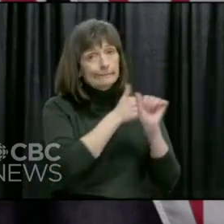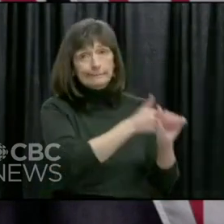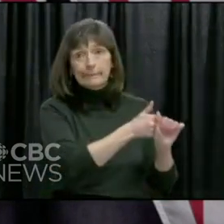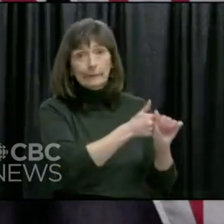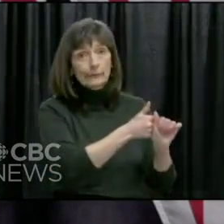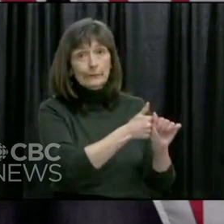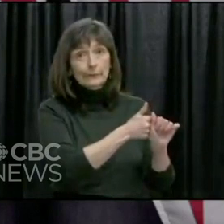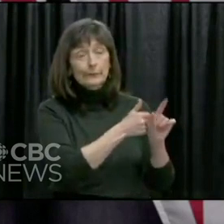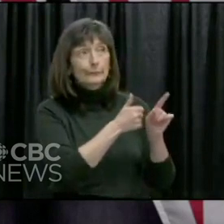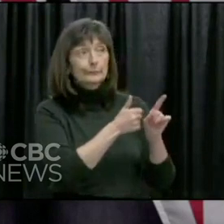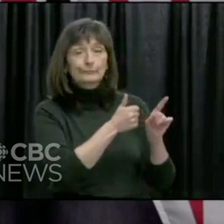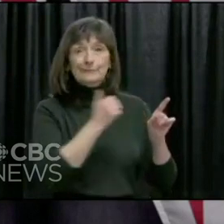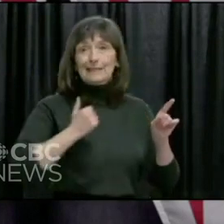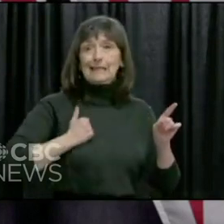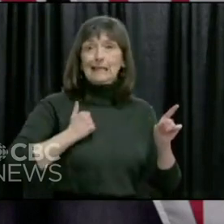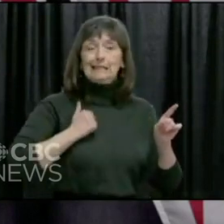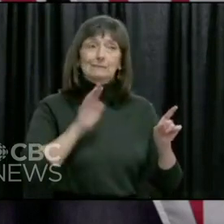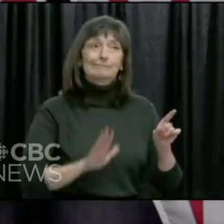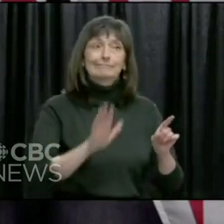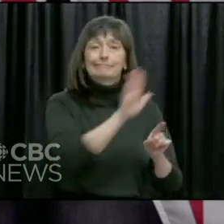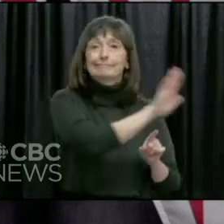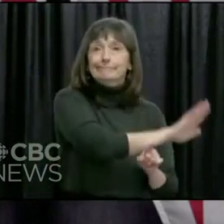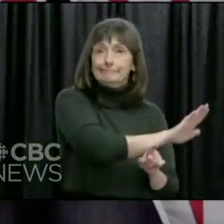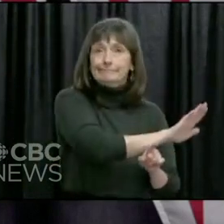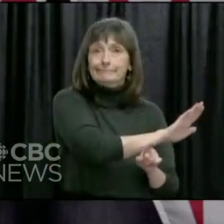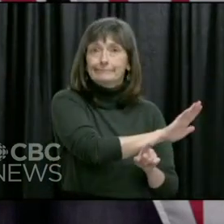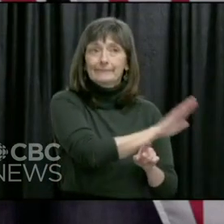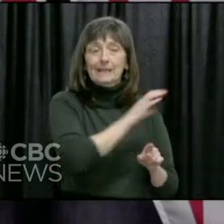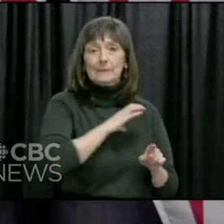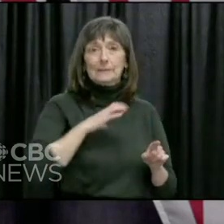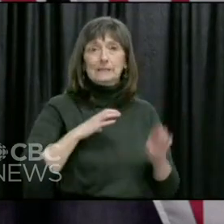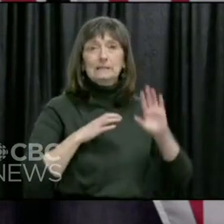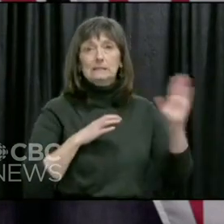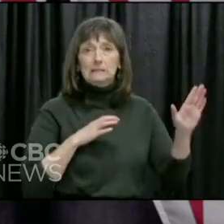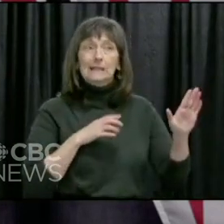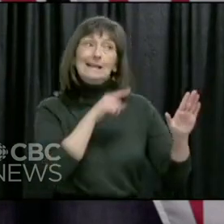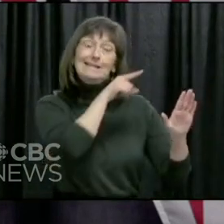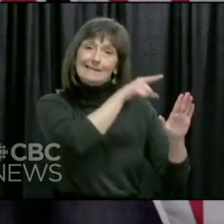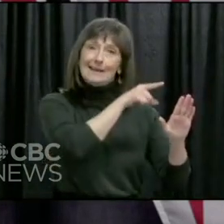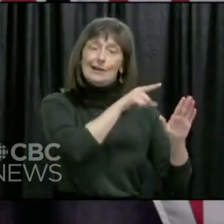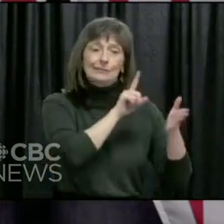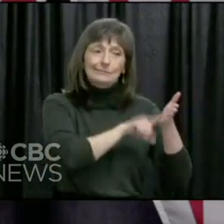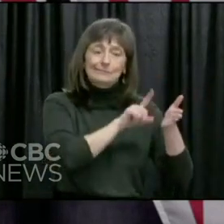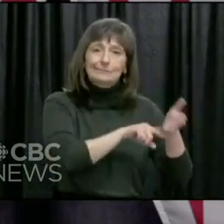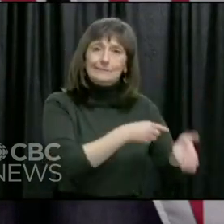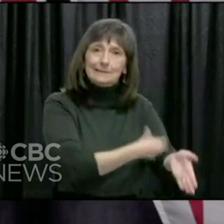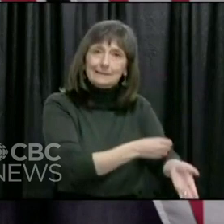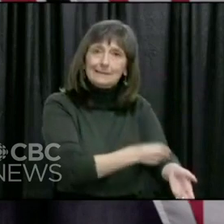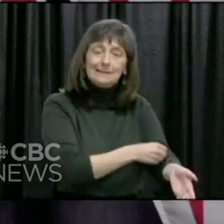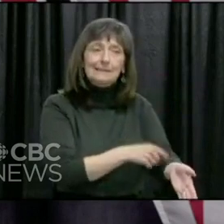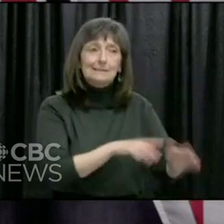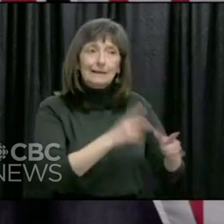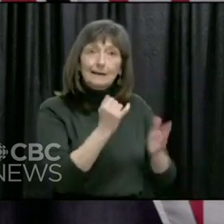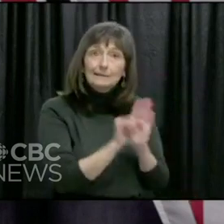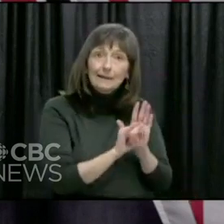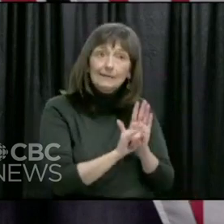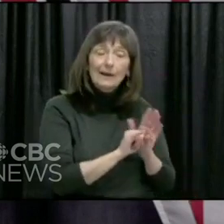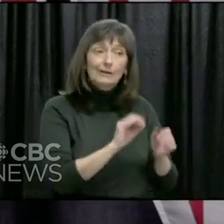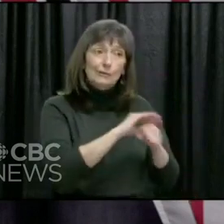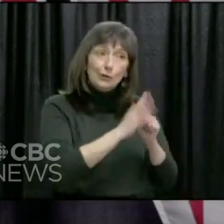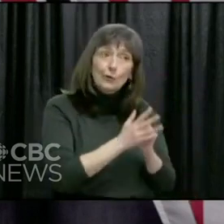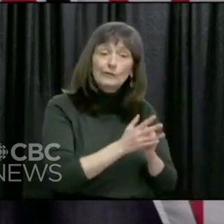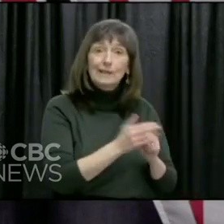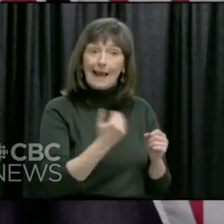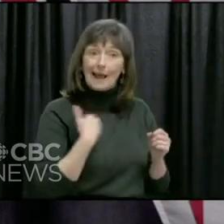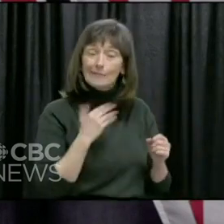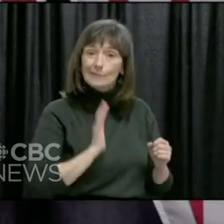recommendations. There is a national or an FPT committee that is looking at antibody testing and how best to use it.